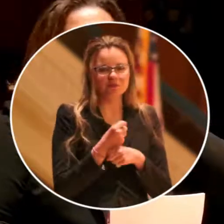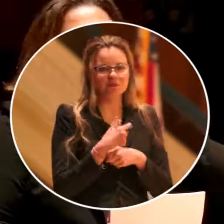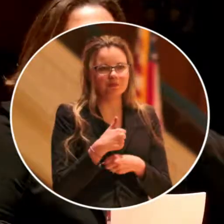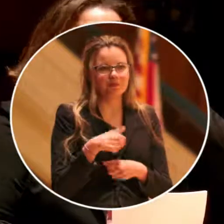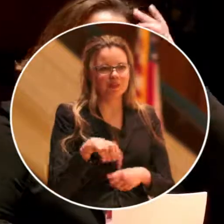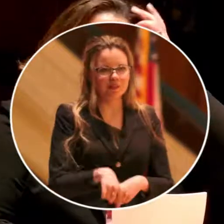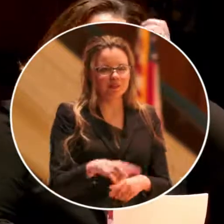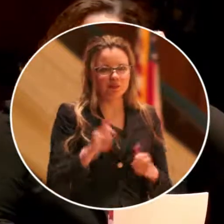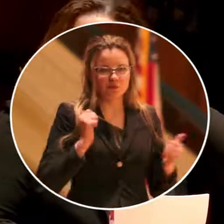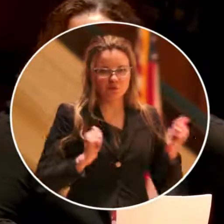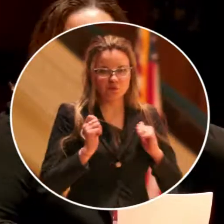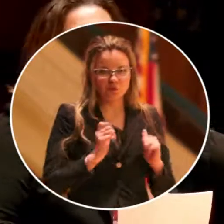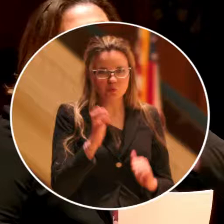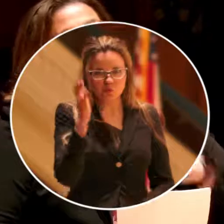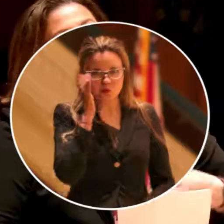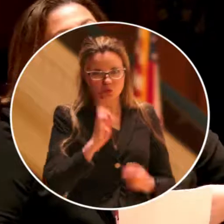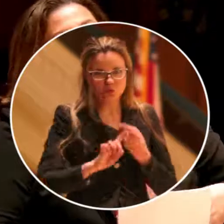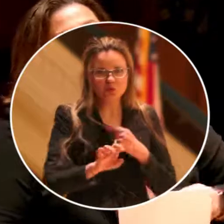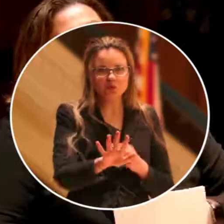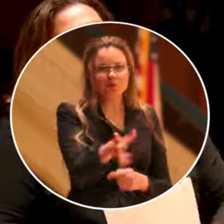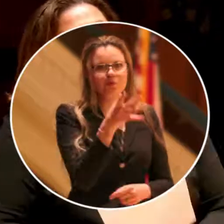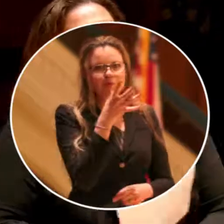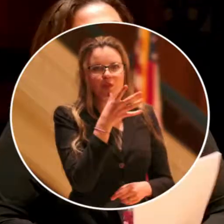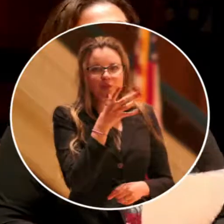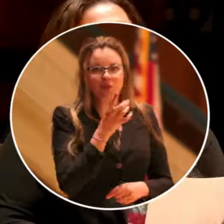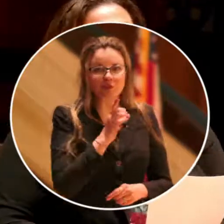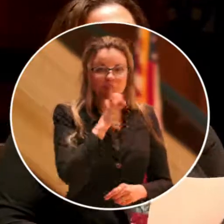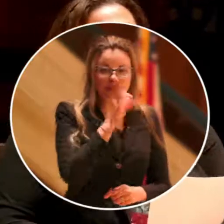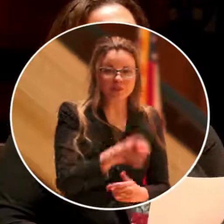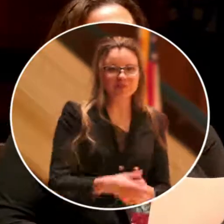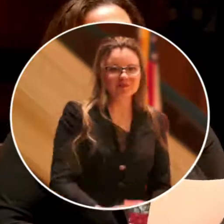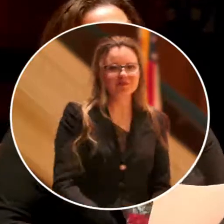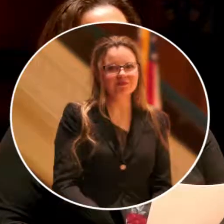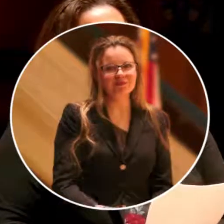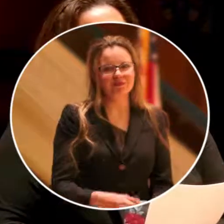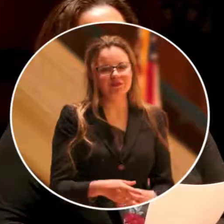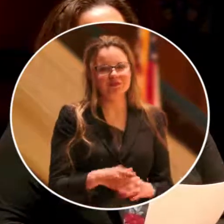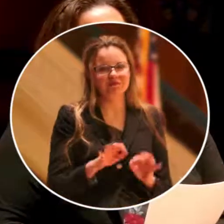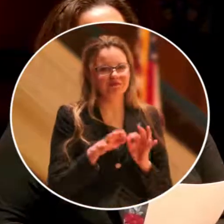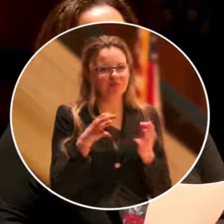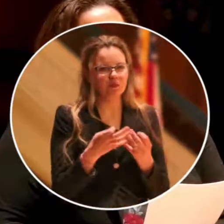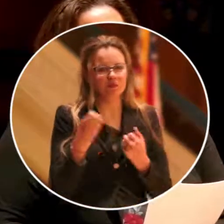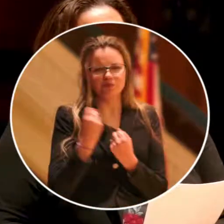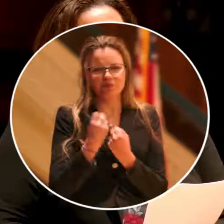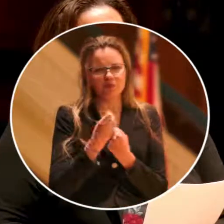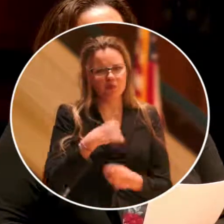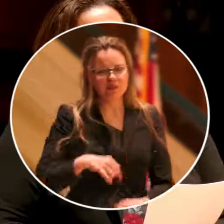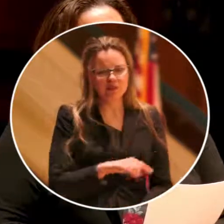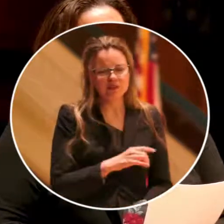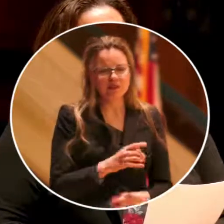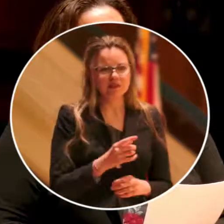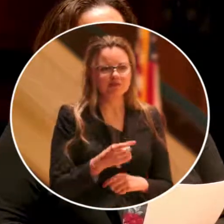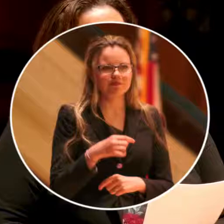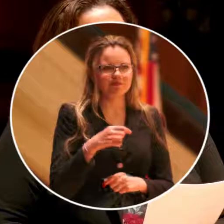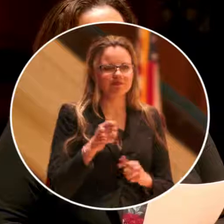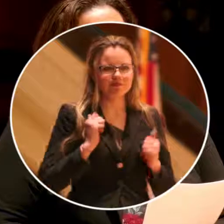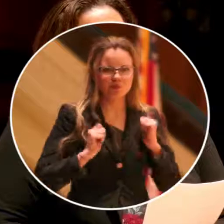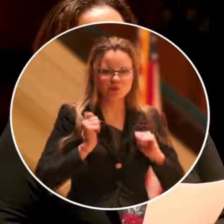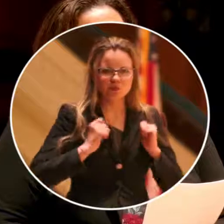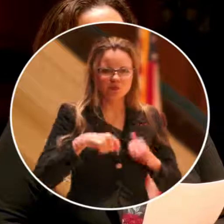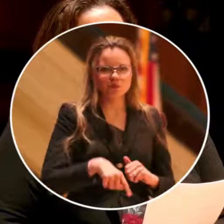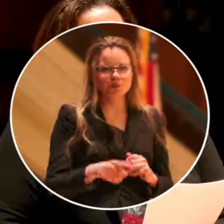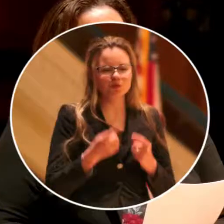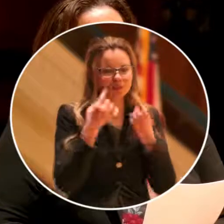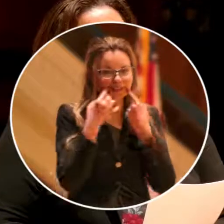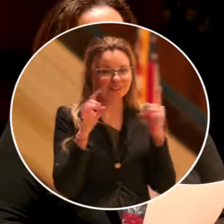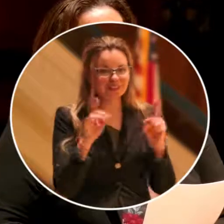a reality, and our families all let us do our thing to make it a success. And sometimes, like within